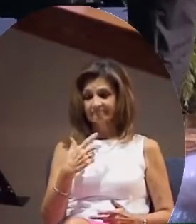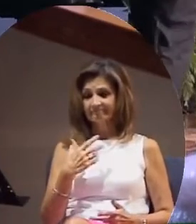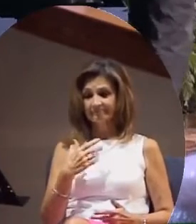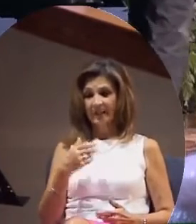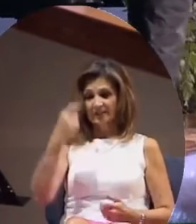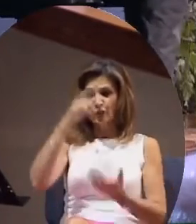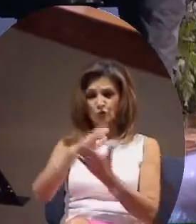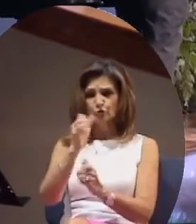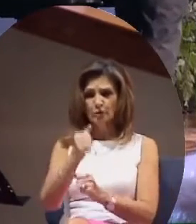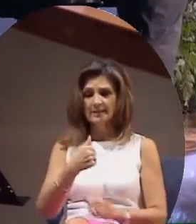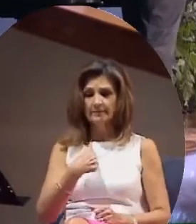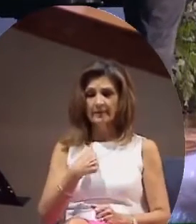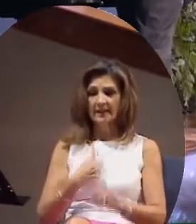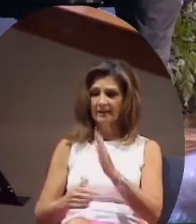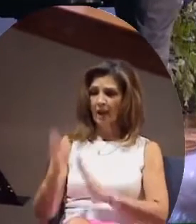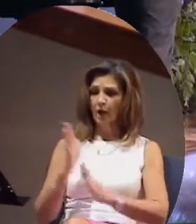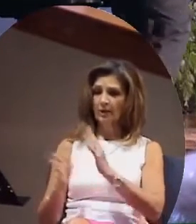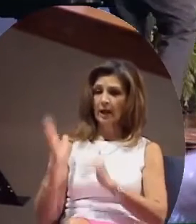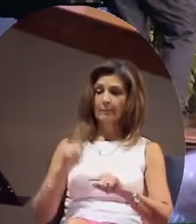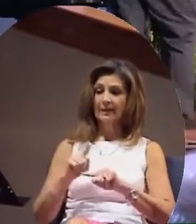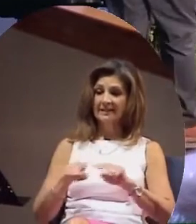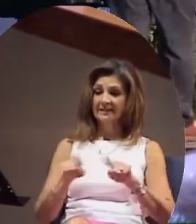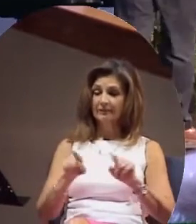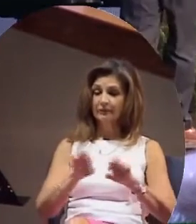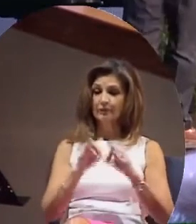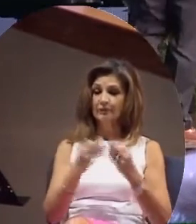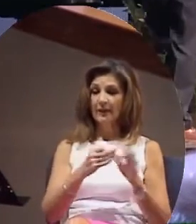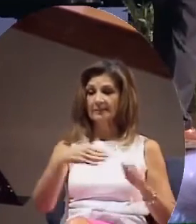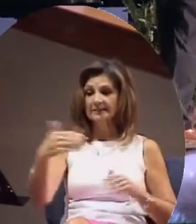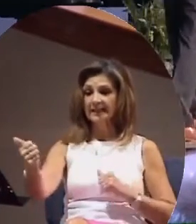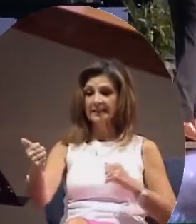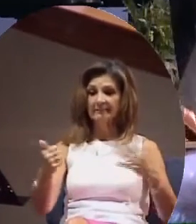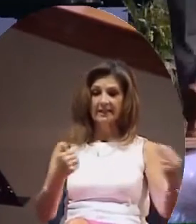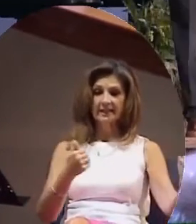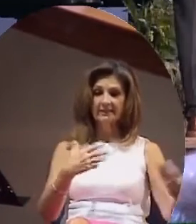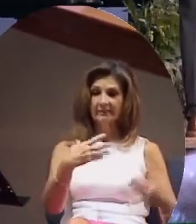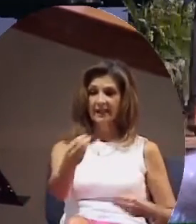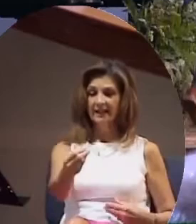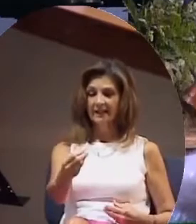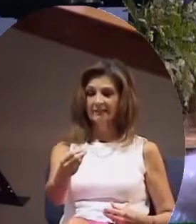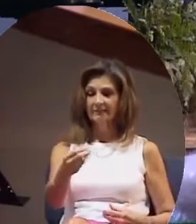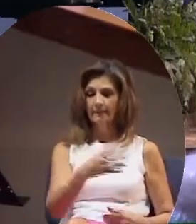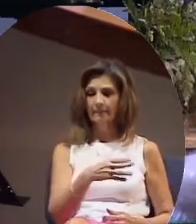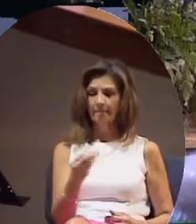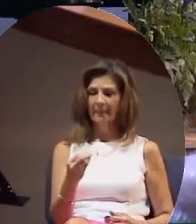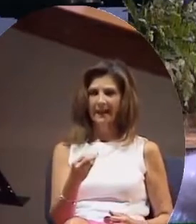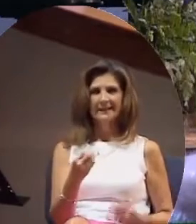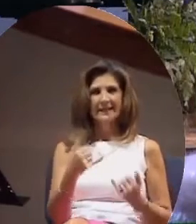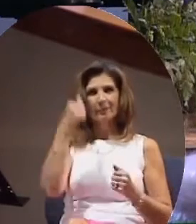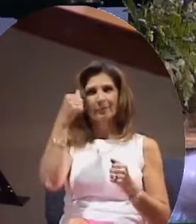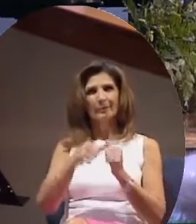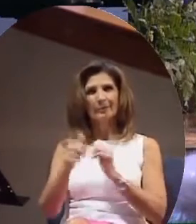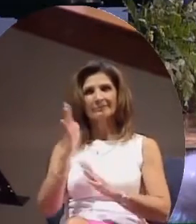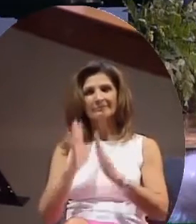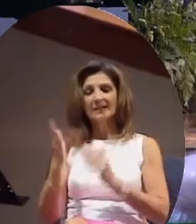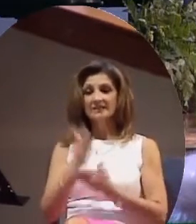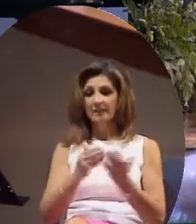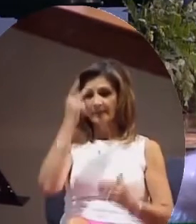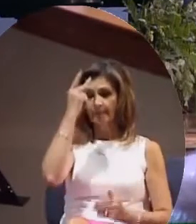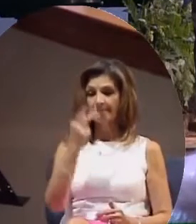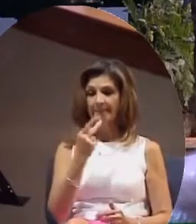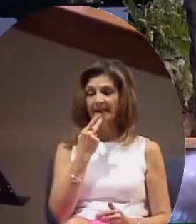when way back yonder, when different families was leaving. And boy, I'm going down memory lane right now. And some of those